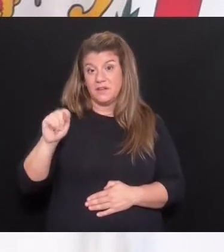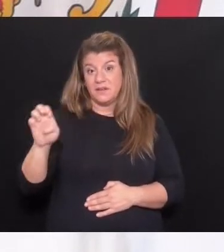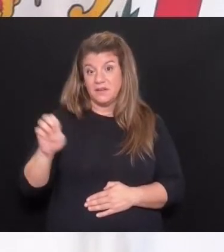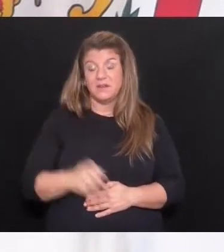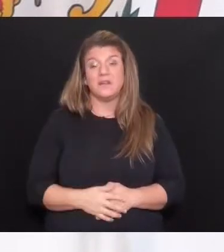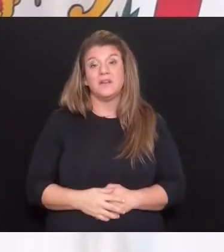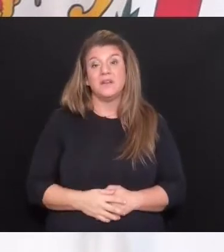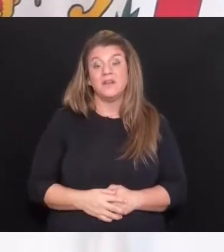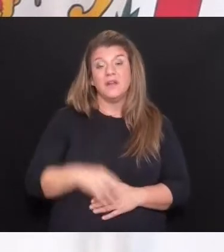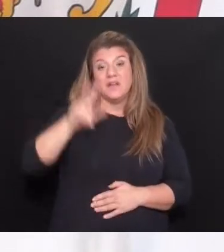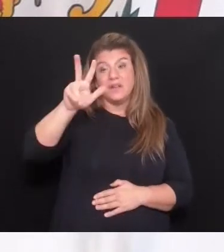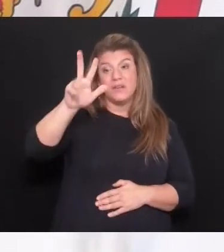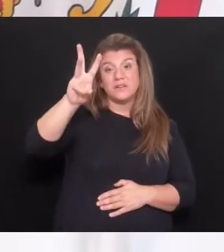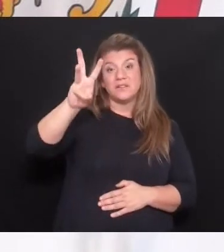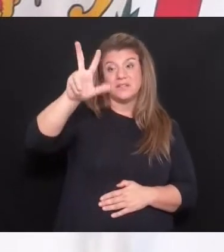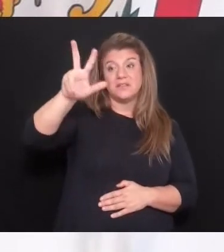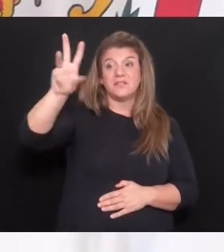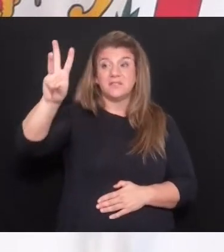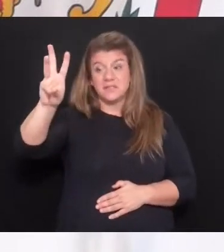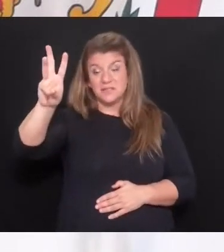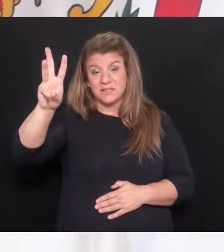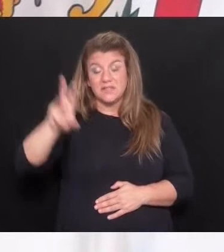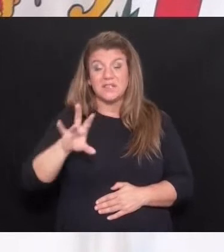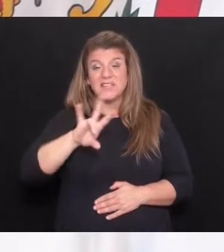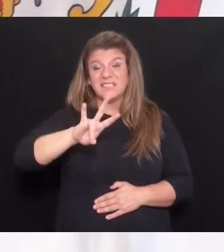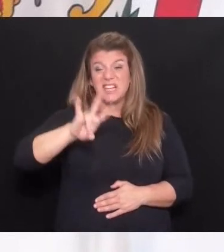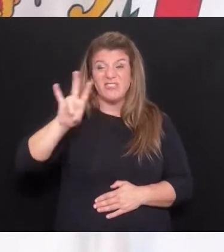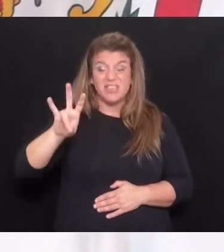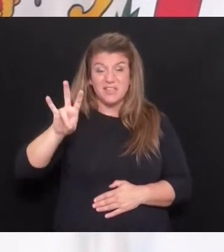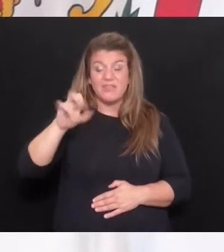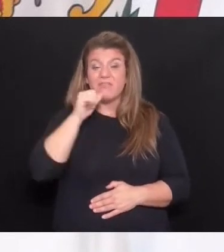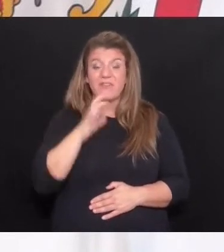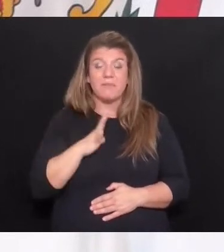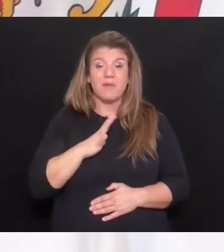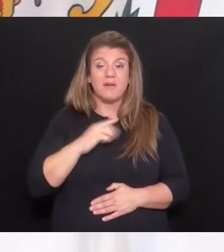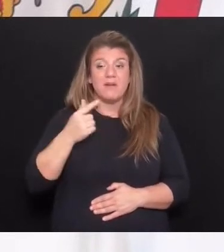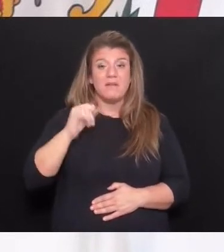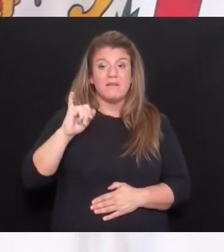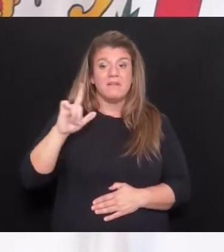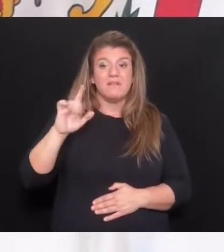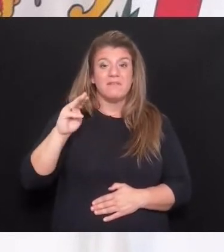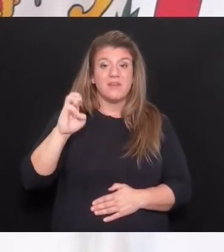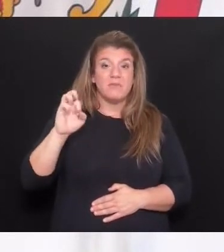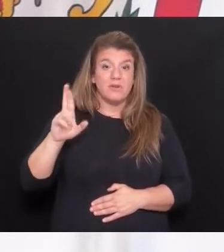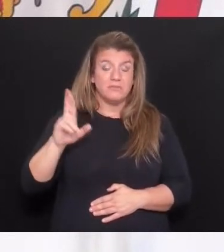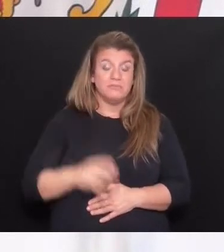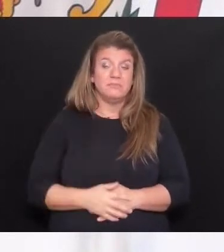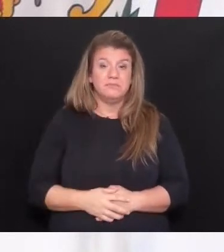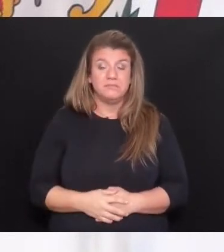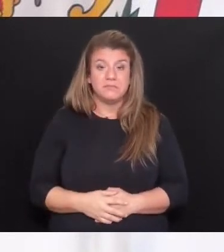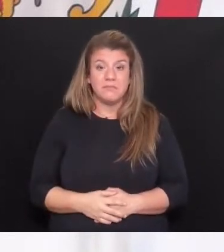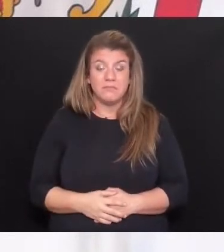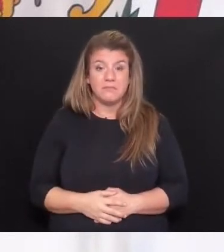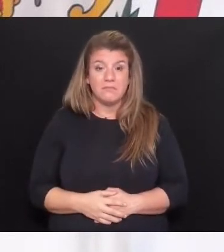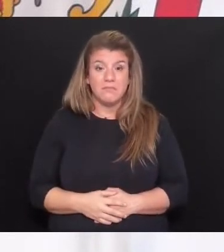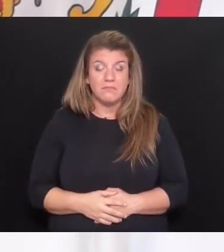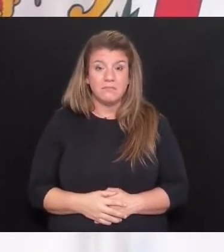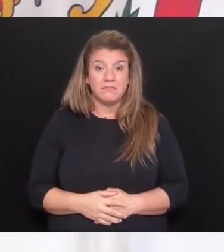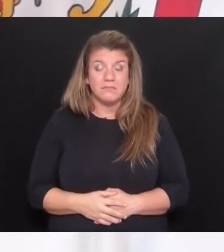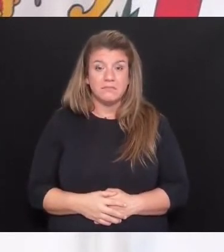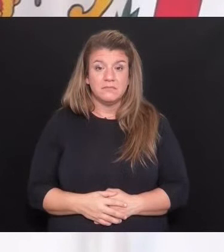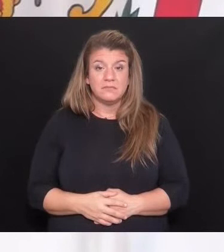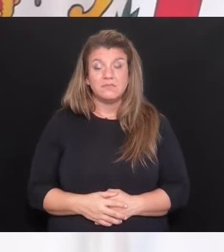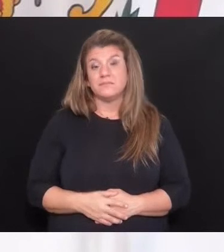The 3,636th death is a 77-year-old female from Gilmer County.